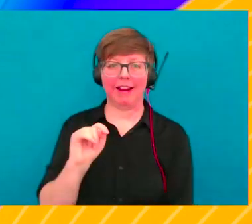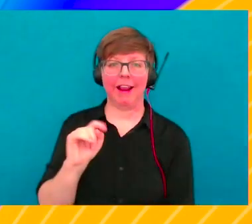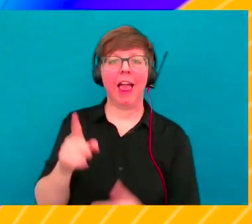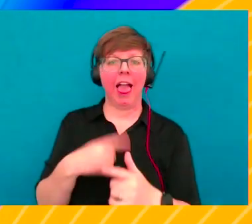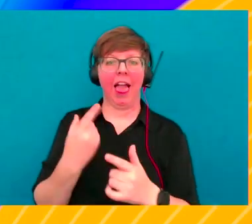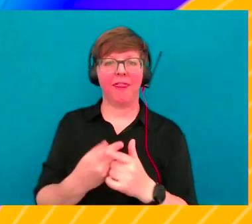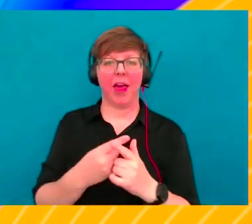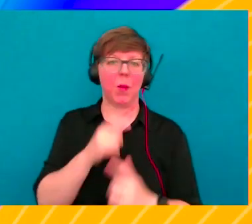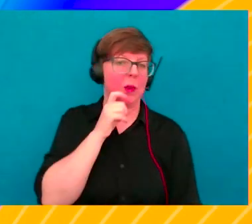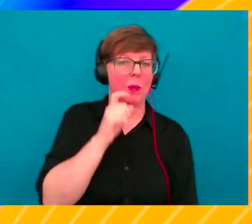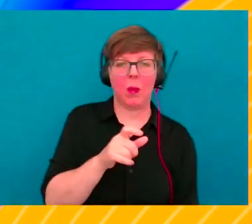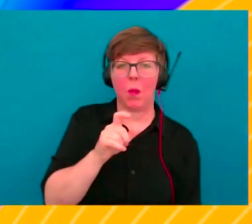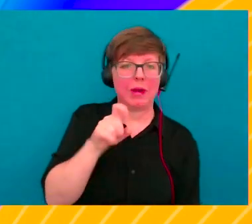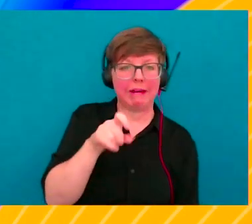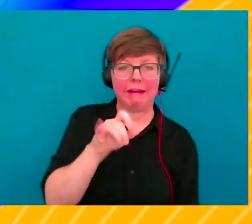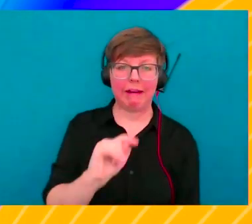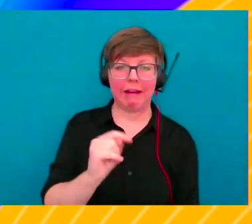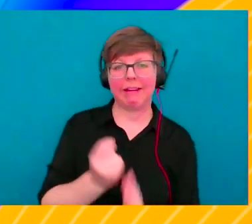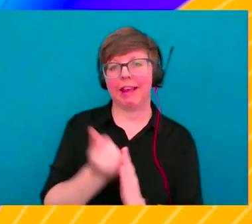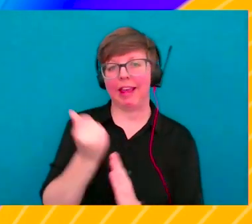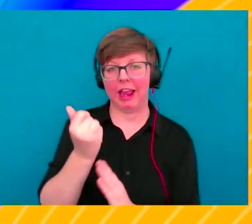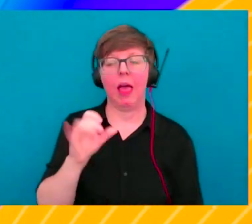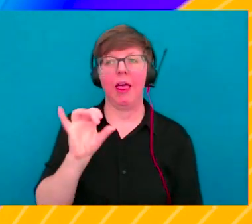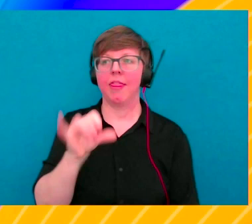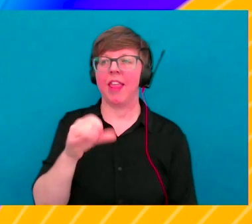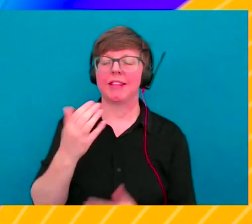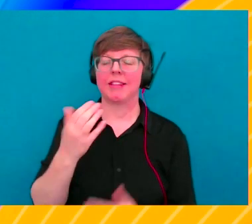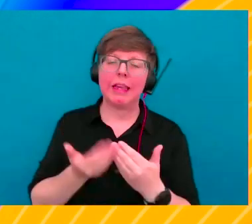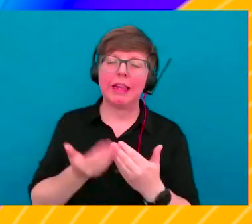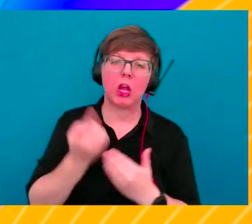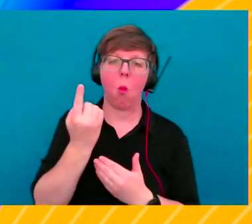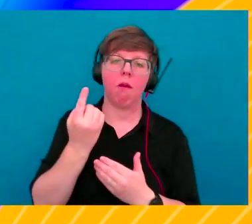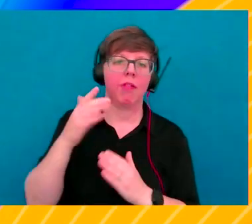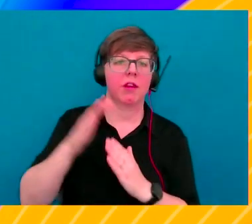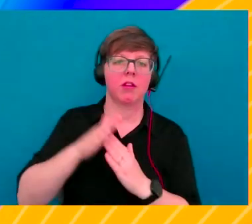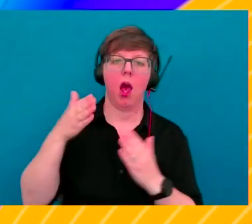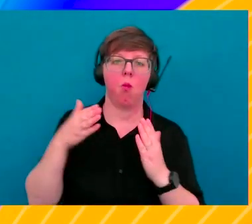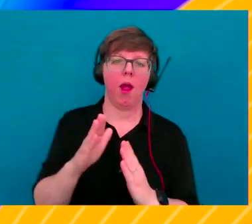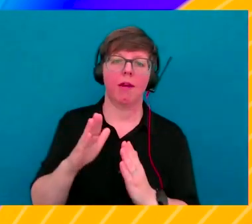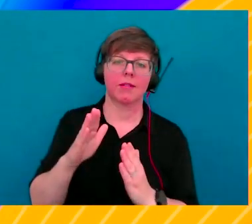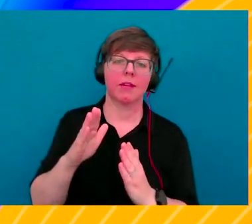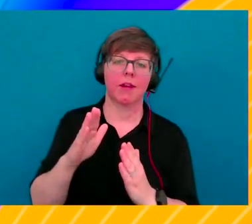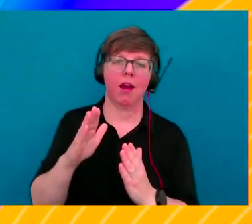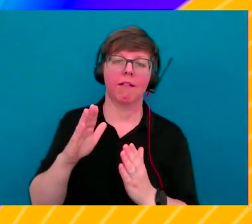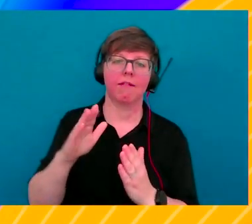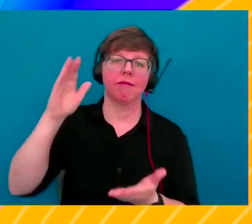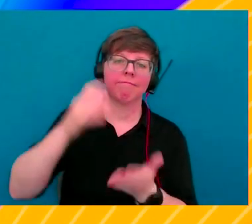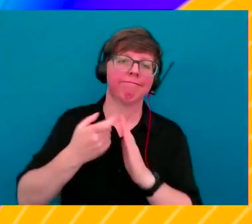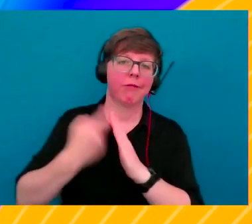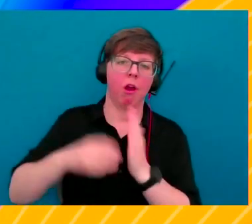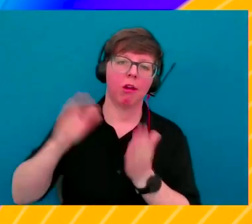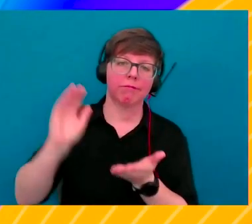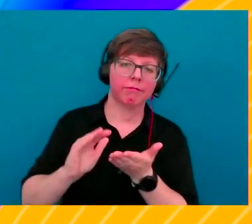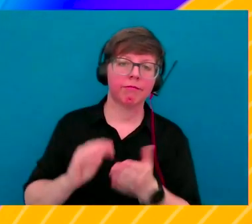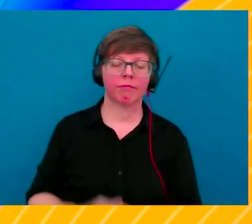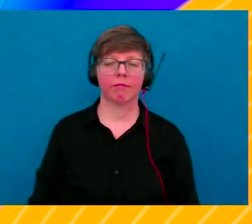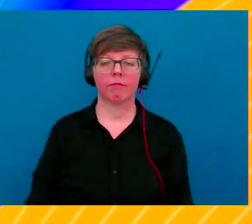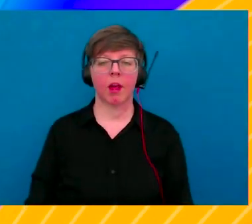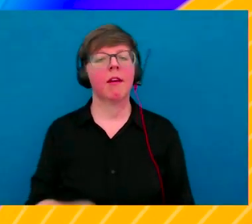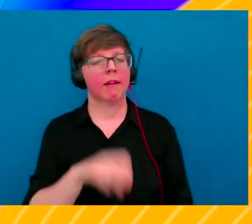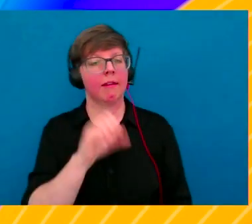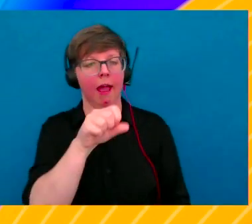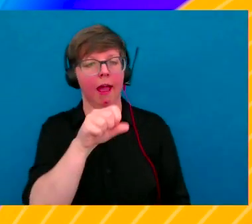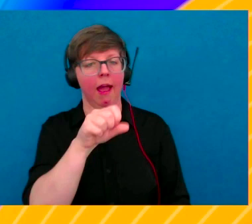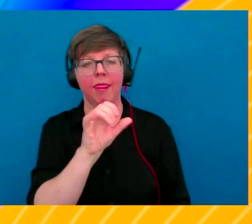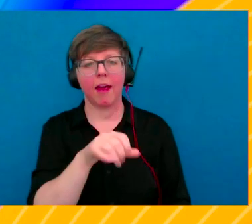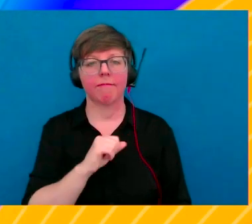That's easily one of the top ways to optimize your cost. So that's great. Exactly. So everything is on demand in Glue.